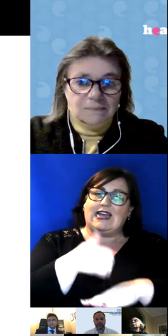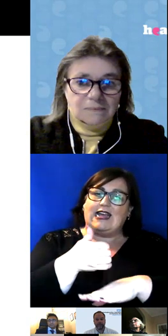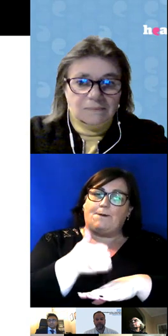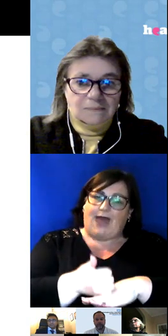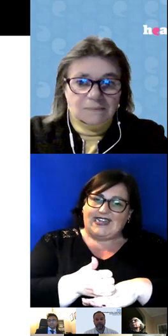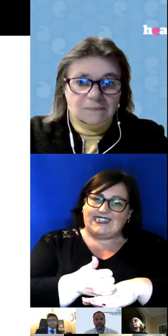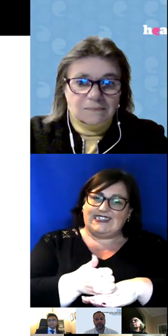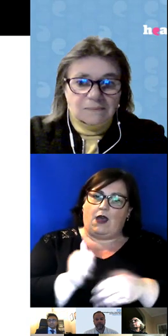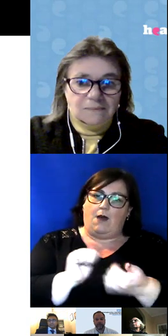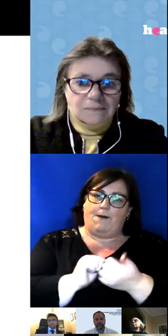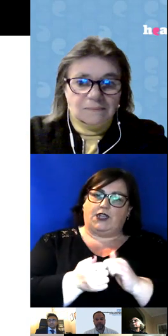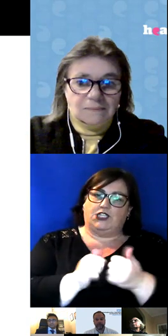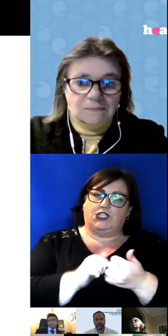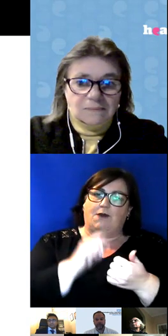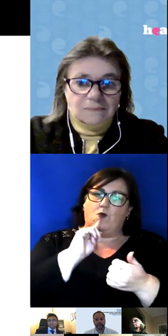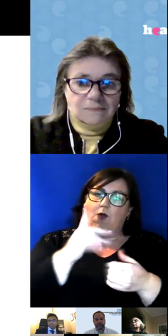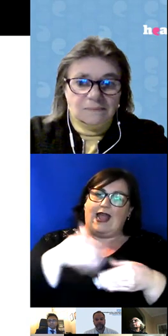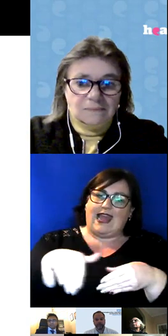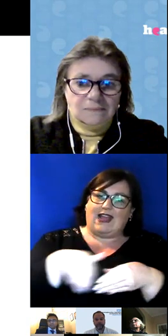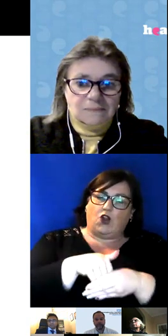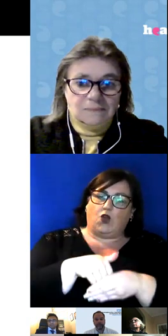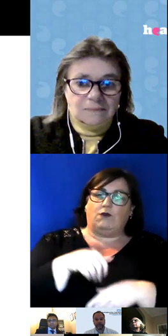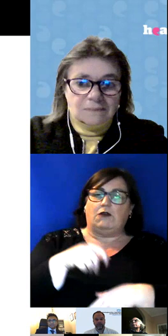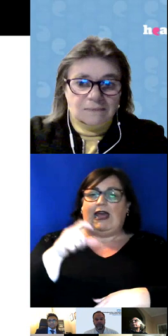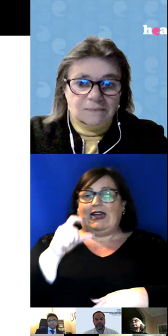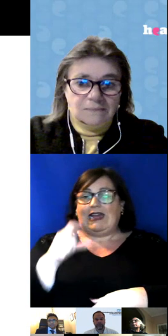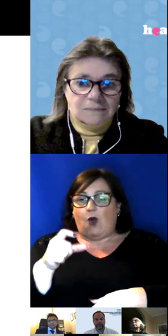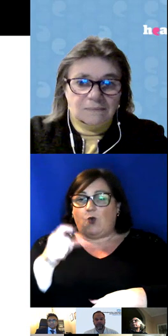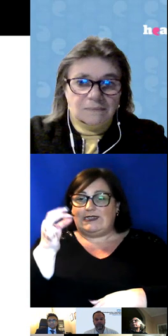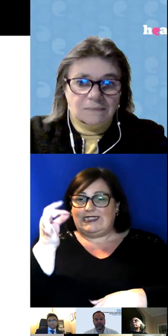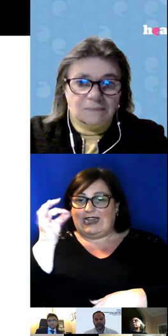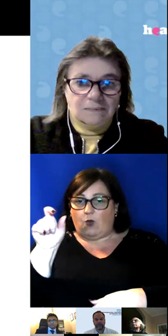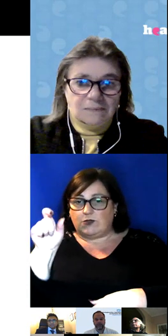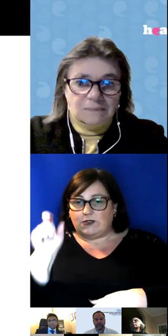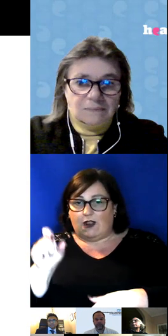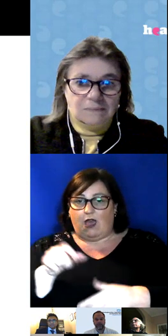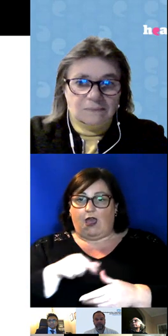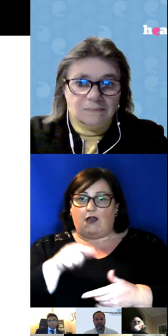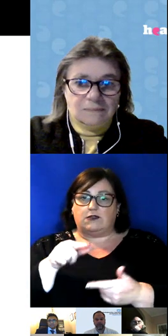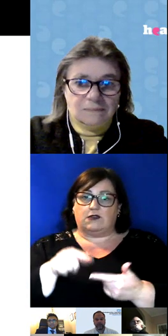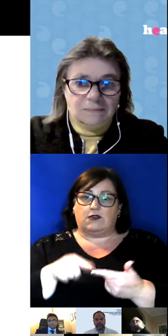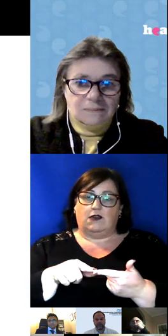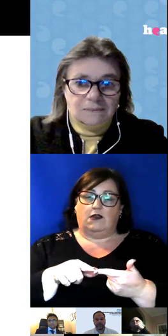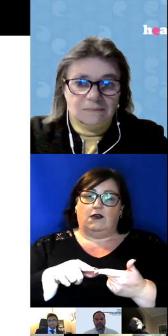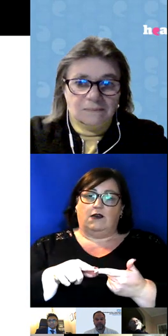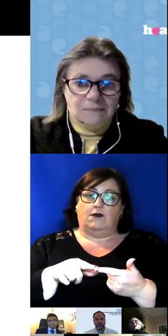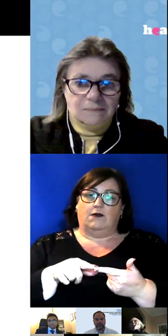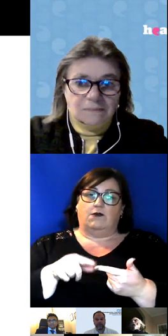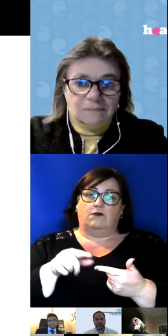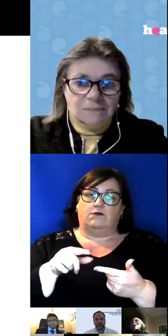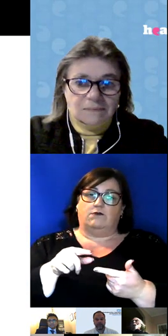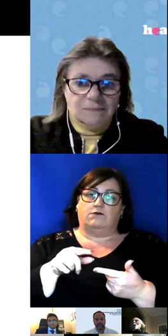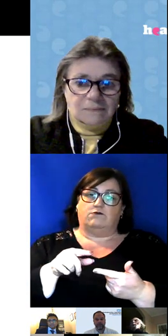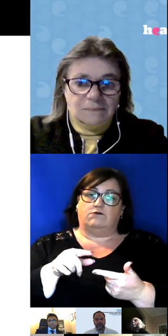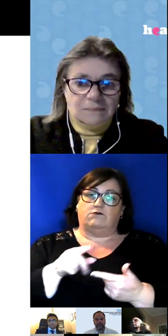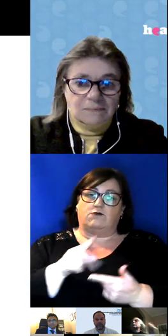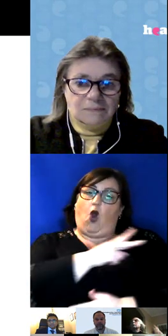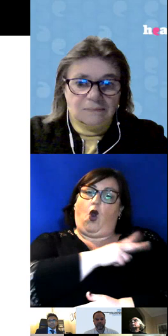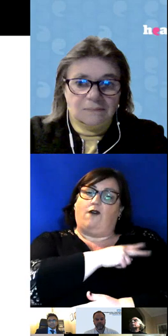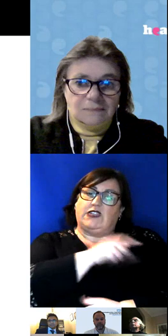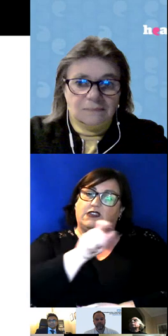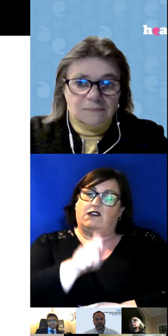district councillors, as well as county councillors, and of course, officers from both both tiers. And we will have the opportunity to